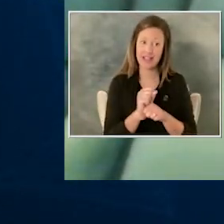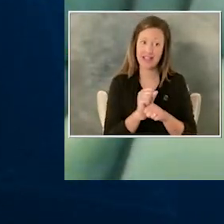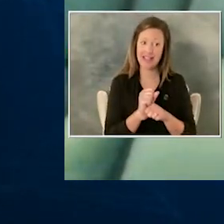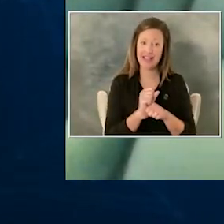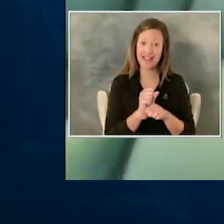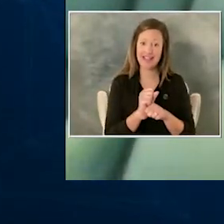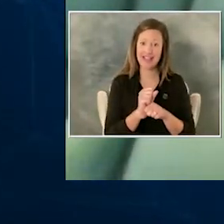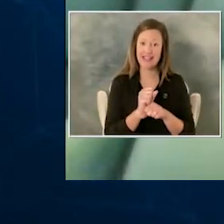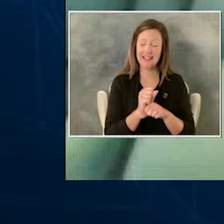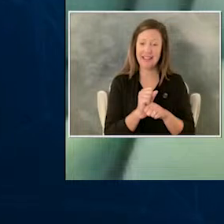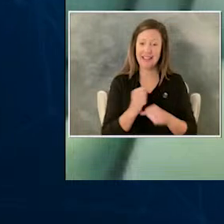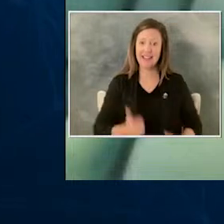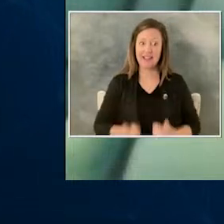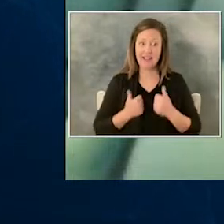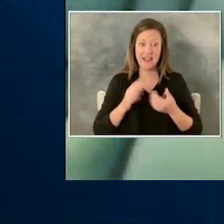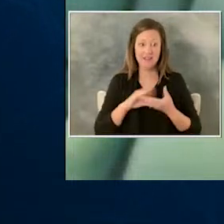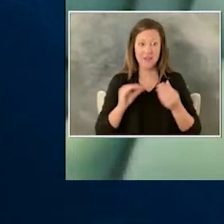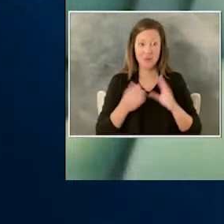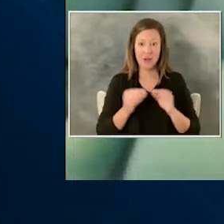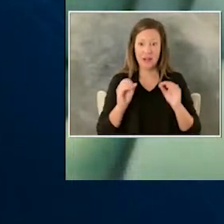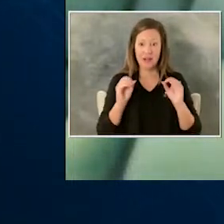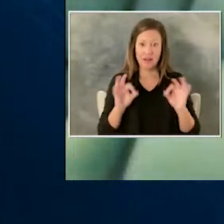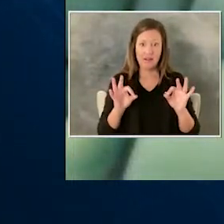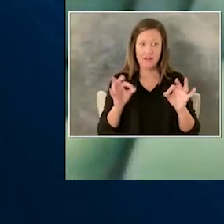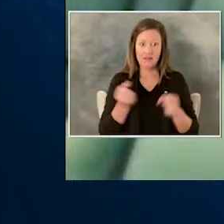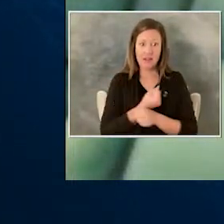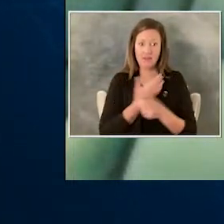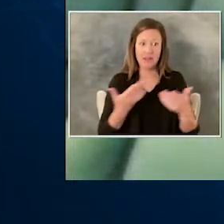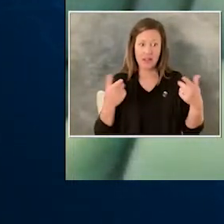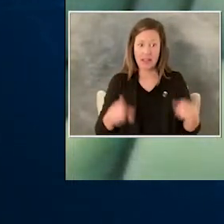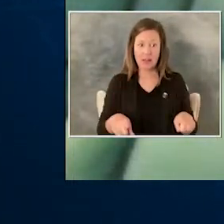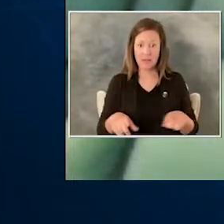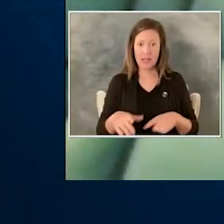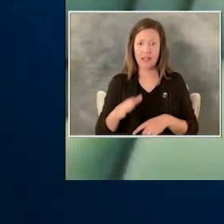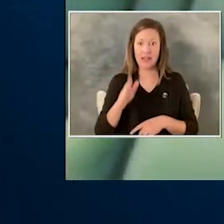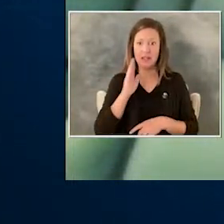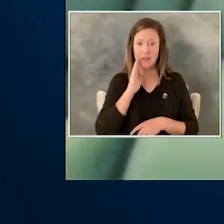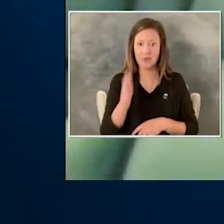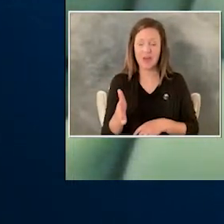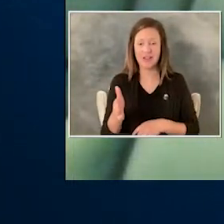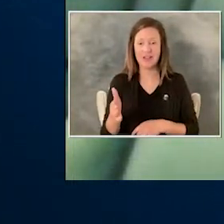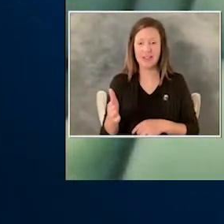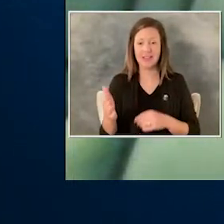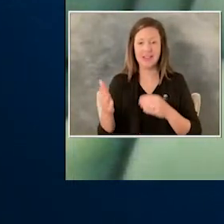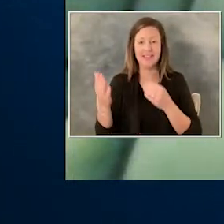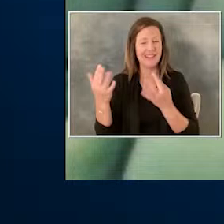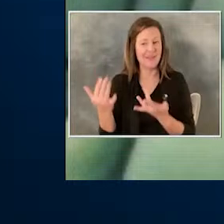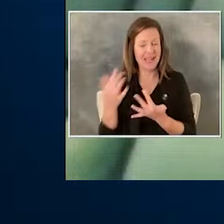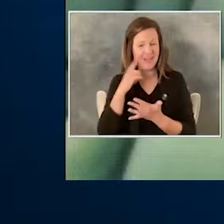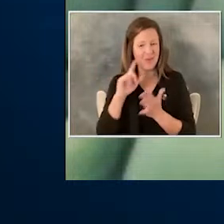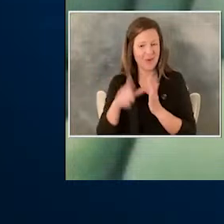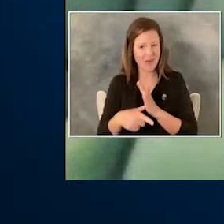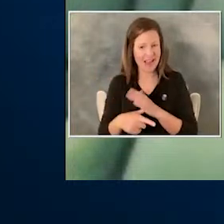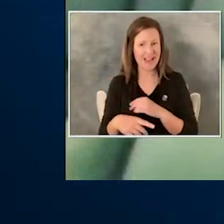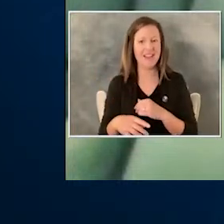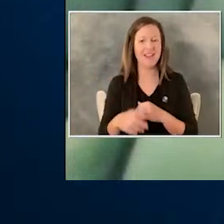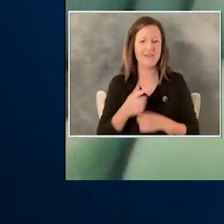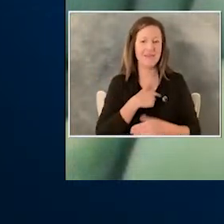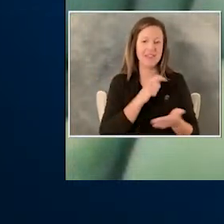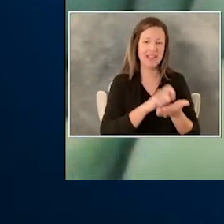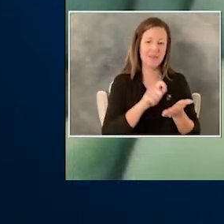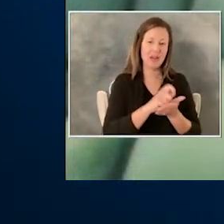life story of everything that's happening to me is going to wait for a while. Yeah. I'm writing some